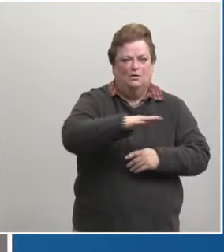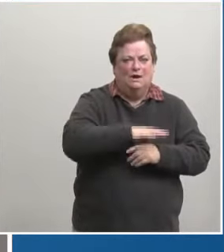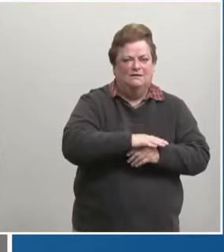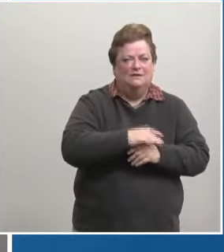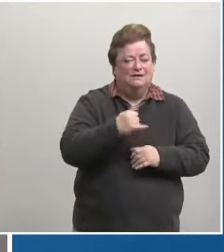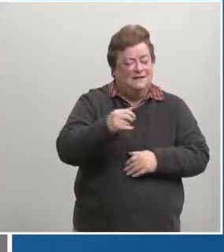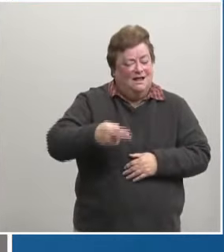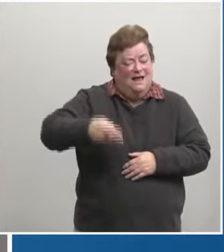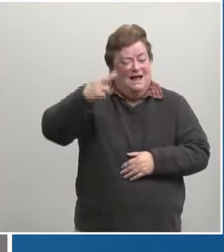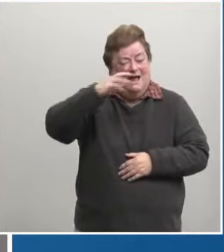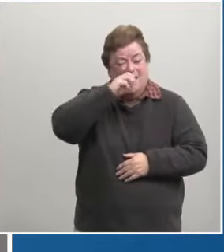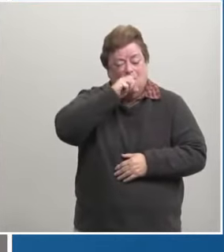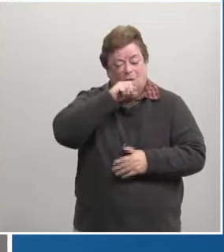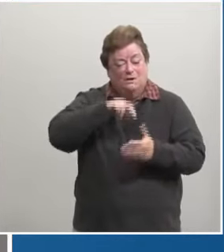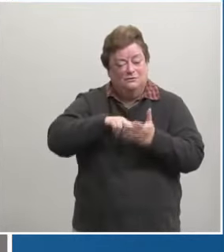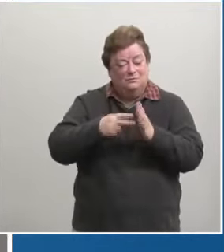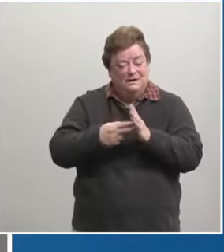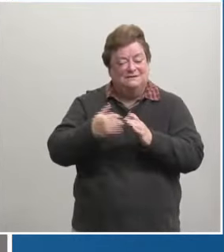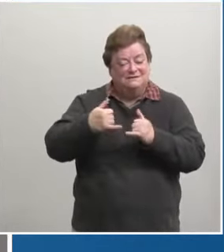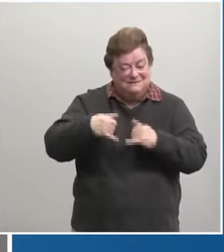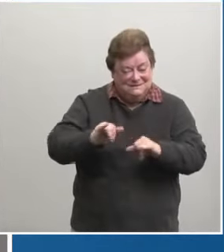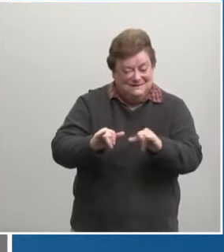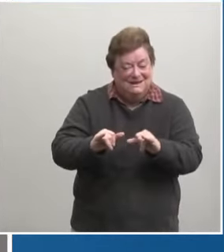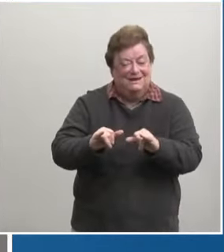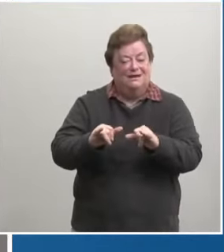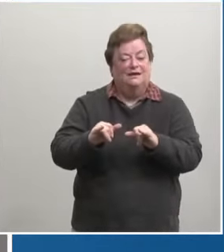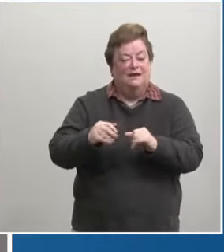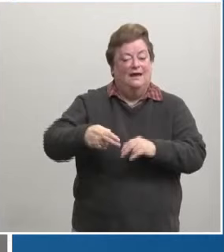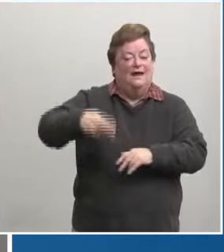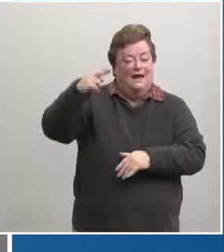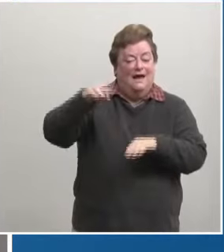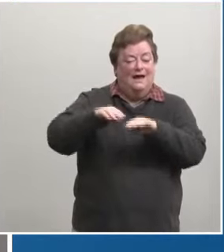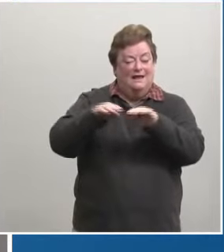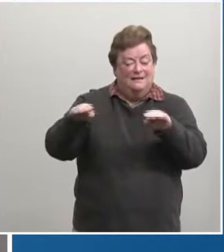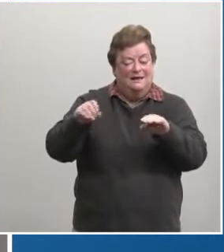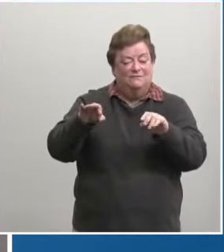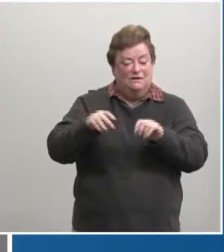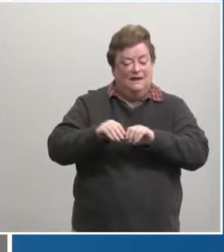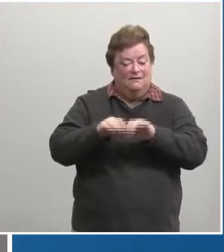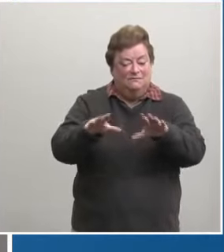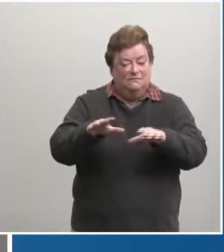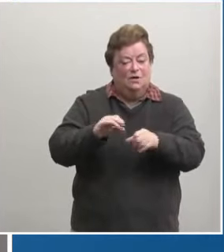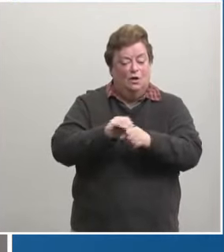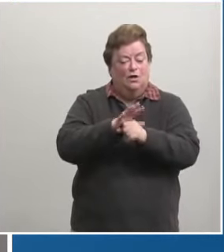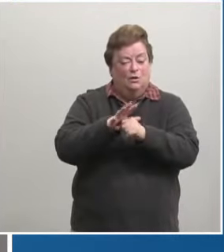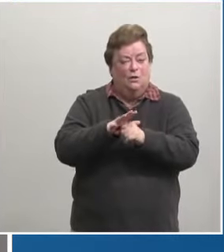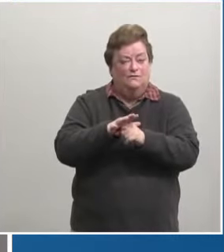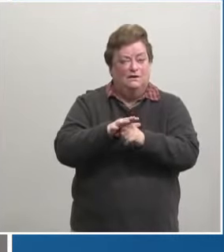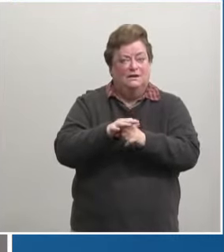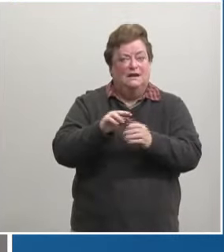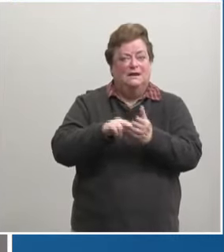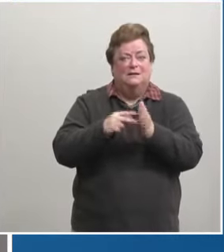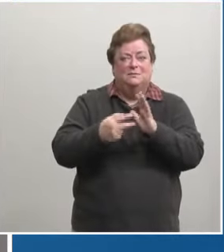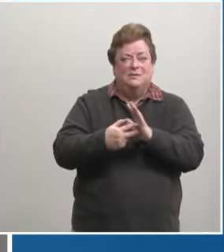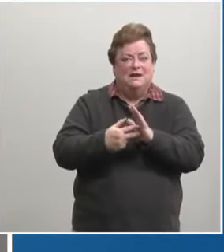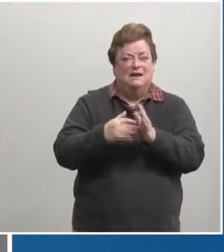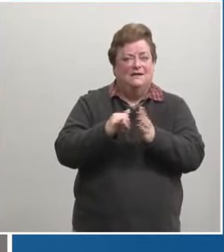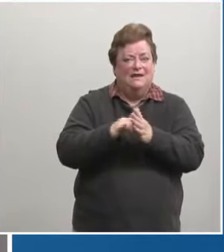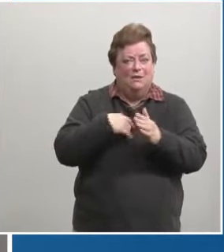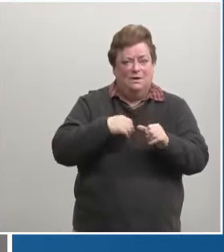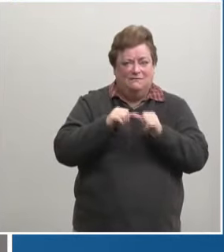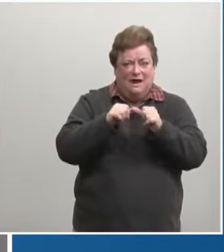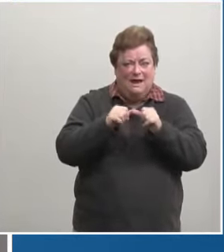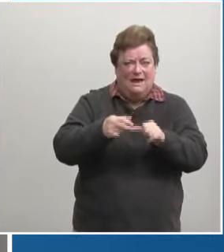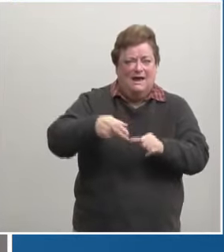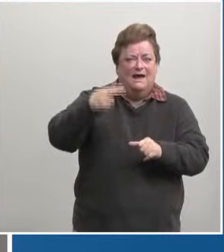orange still indicates that there is a significant level of COVID-19 in Lincoln and Lancaster County, meaning that there is an ongoing